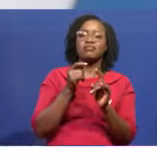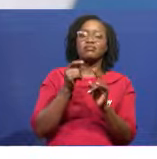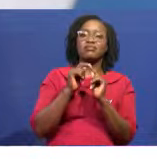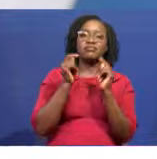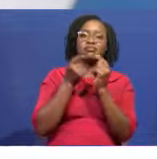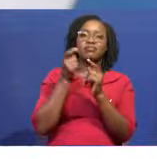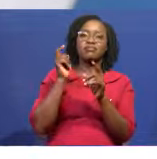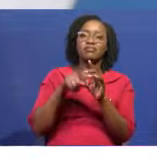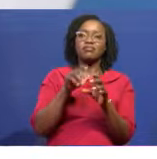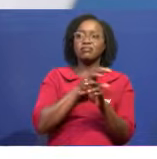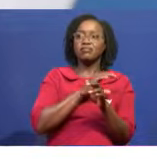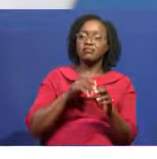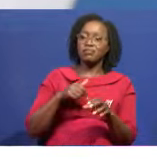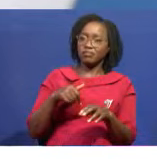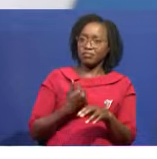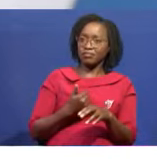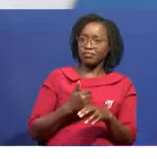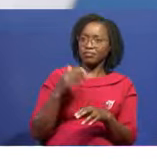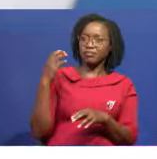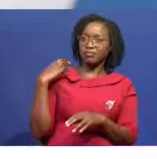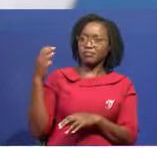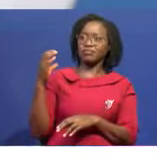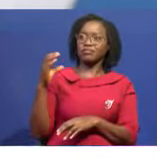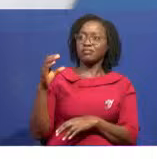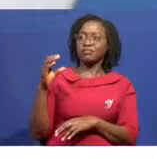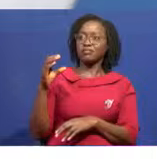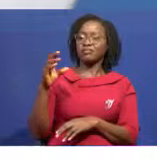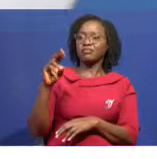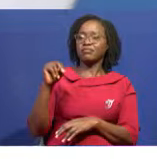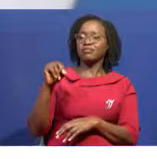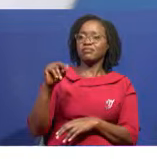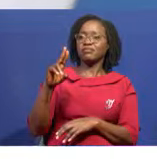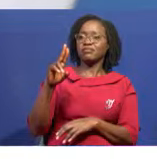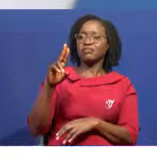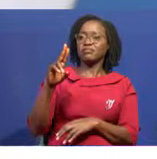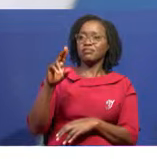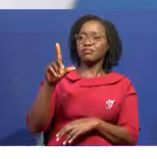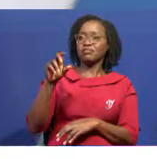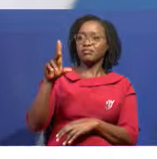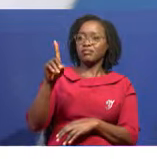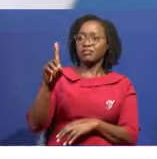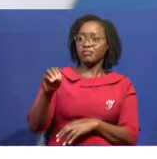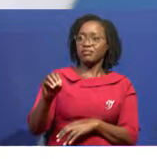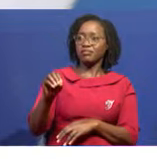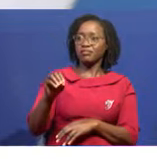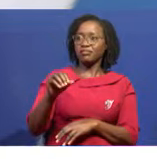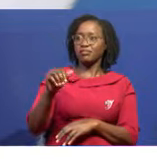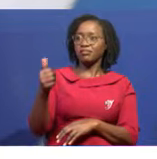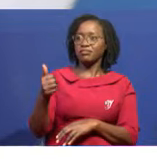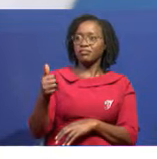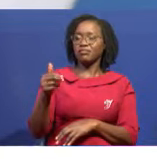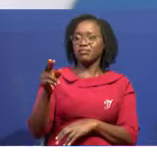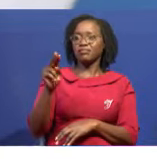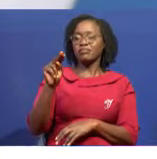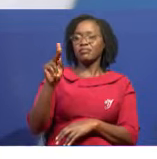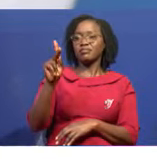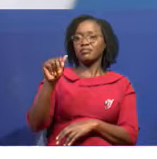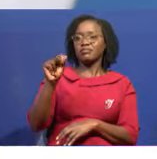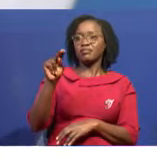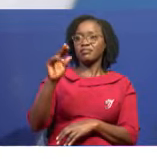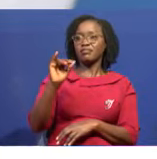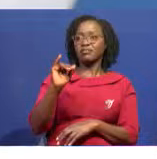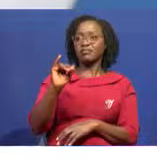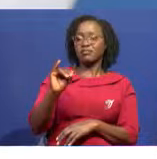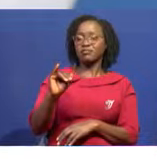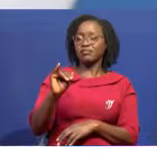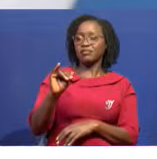the commission, that is myself and our chair, Charles Dulo, together with my fellow commissioner, Honorable Kanyi Njagwa, one of the things